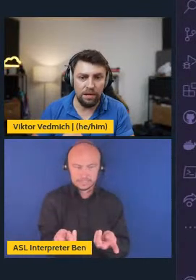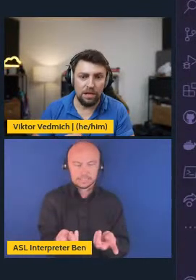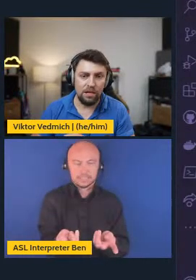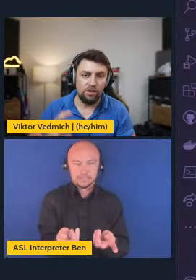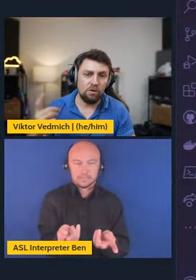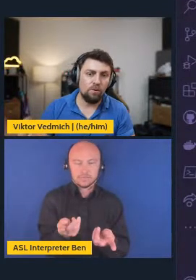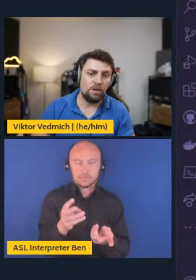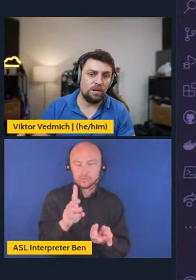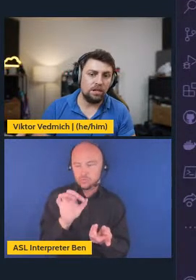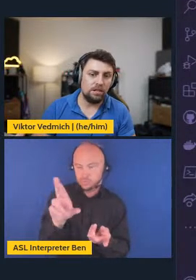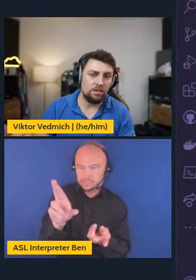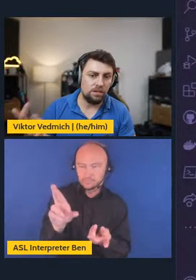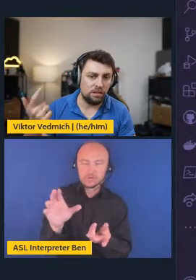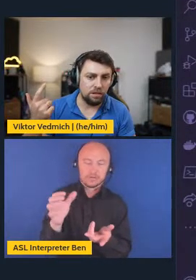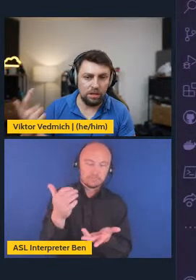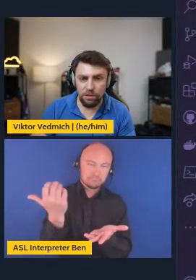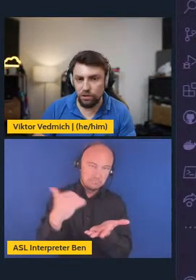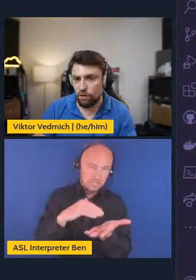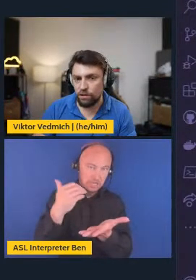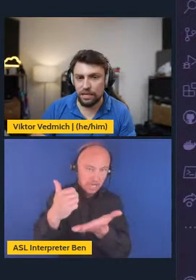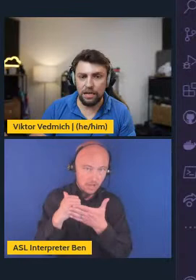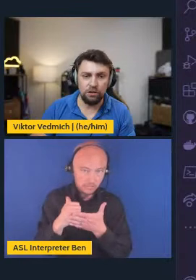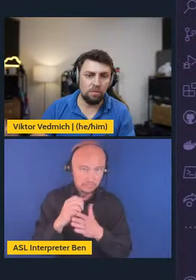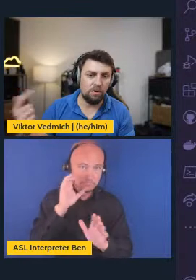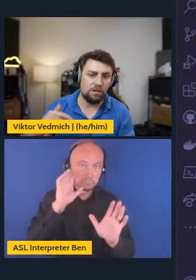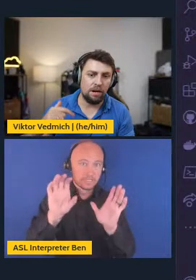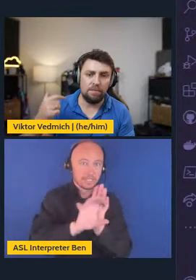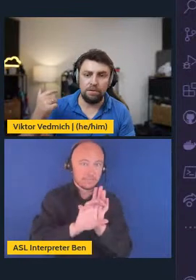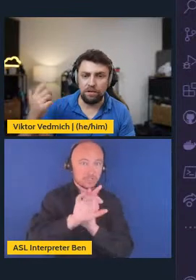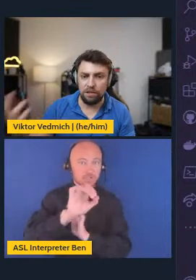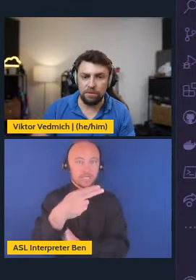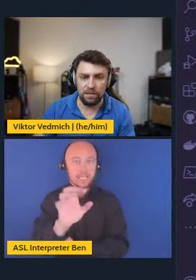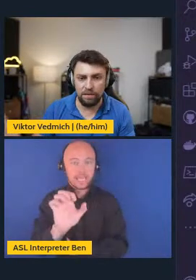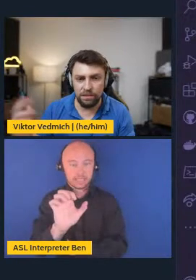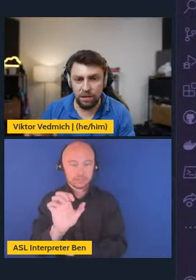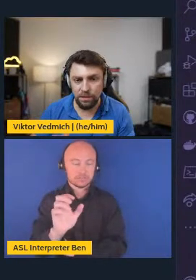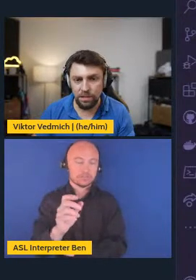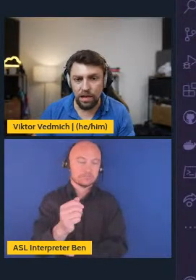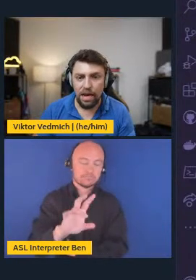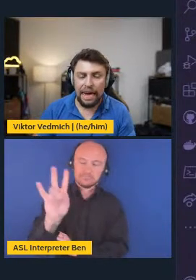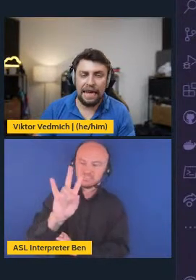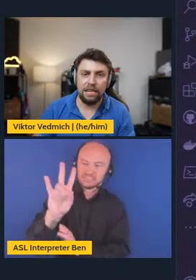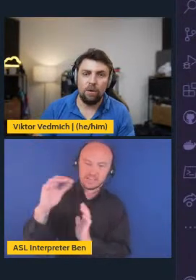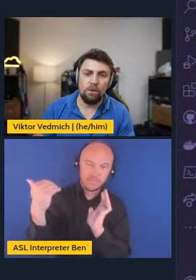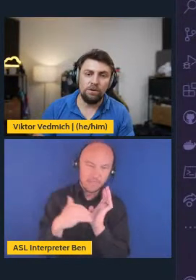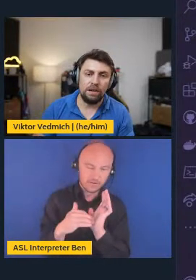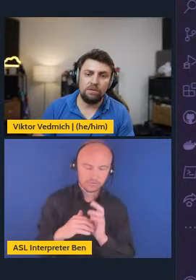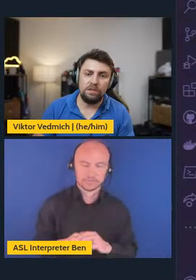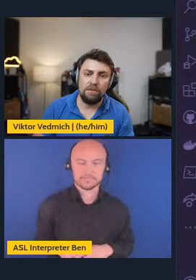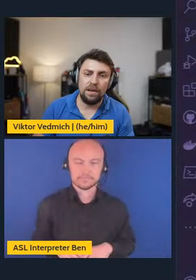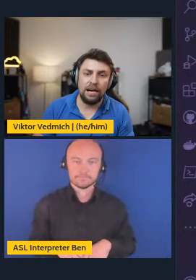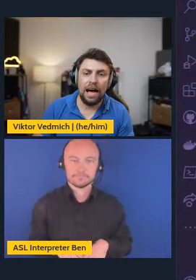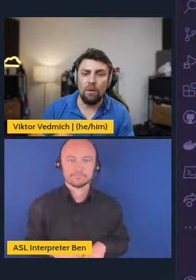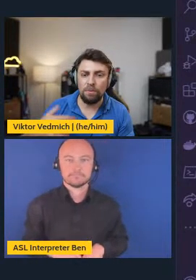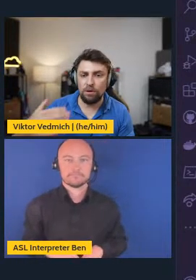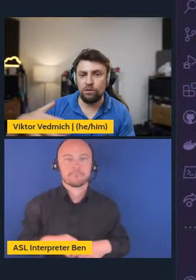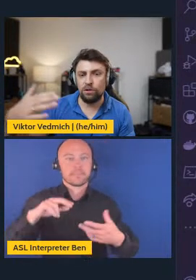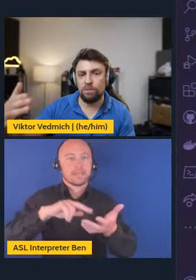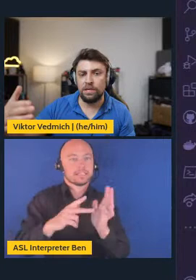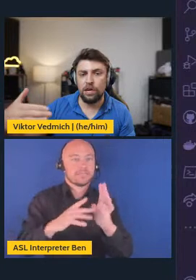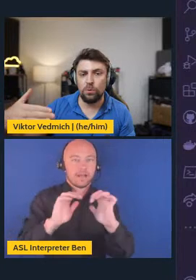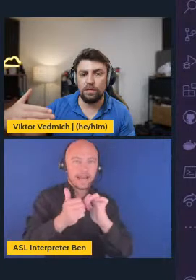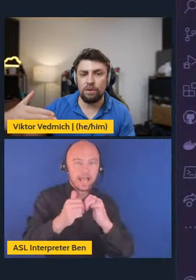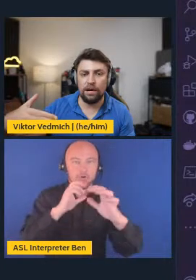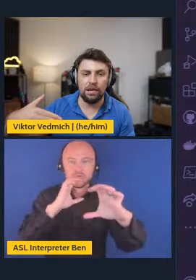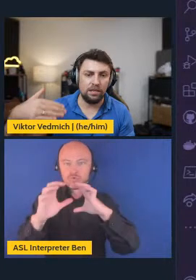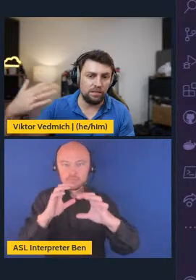me. So it's image, of course, cache, port number, for example, 7000. And I also have to define how I'm going to